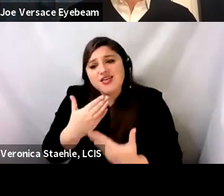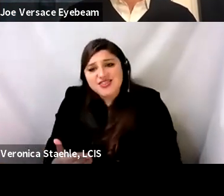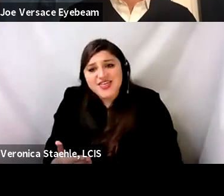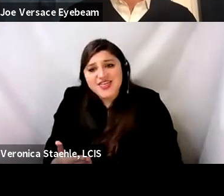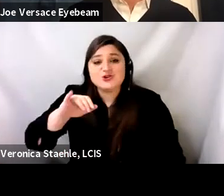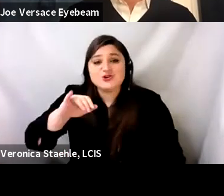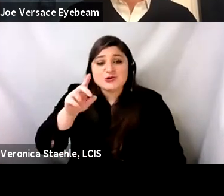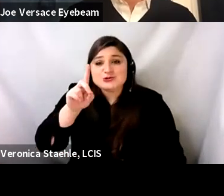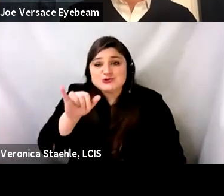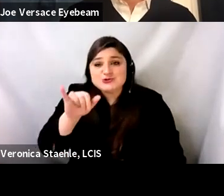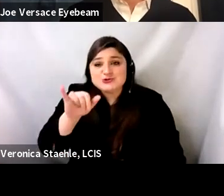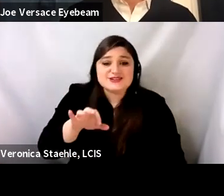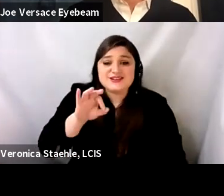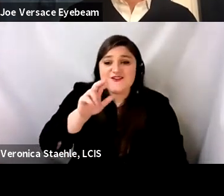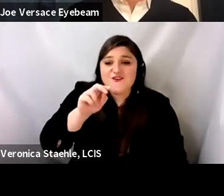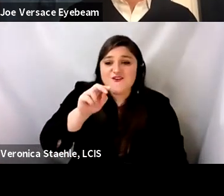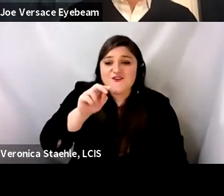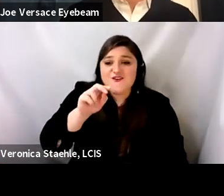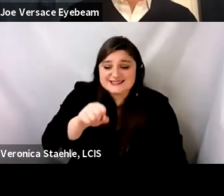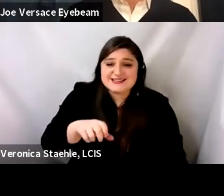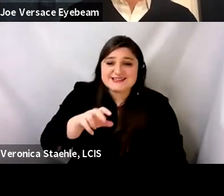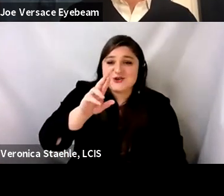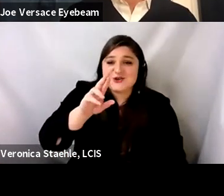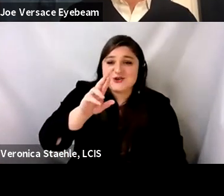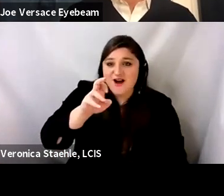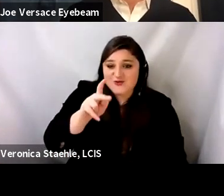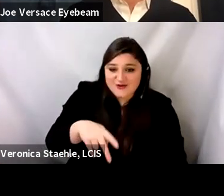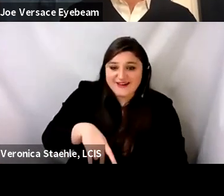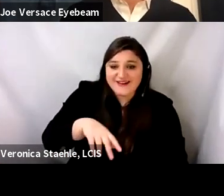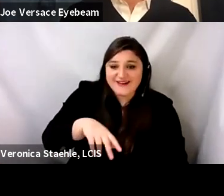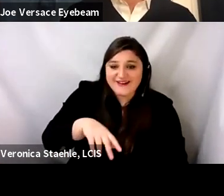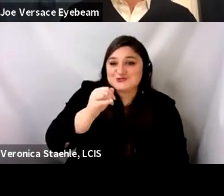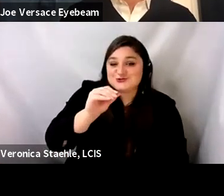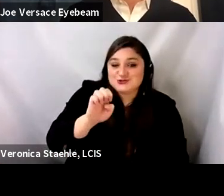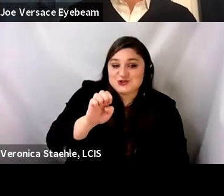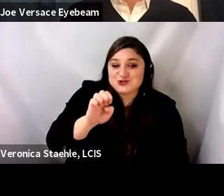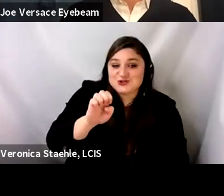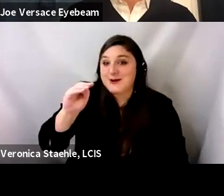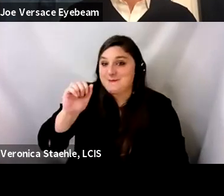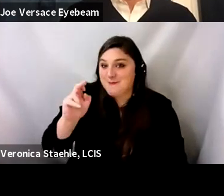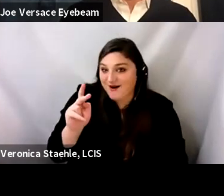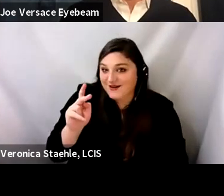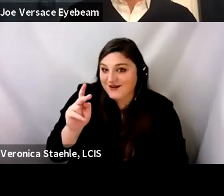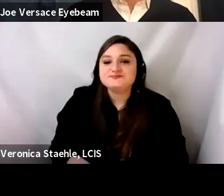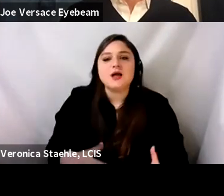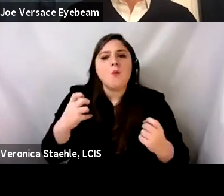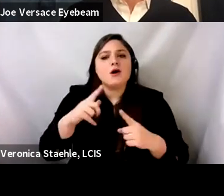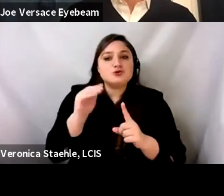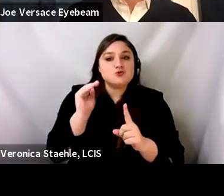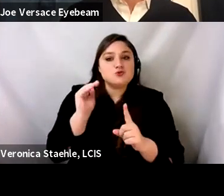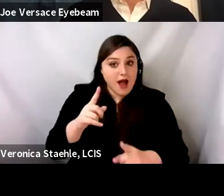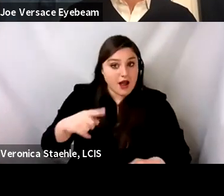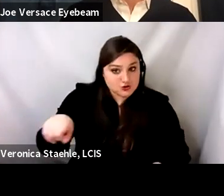Joe. And a final reminder one more time that you will receive 3 follow-up emails, 1 about the